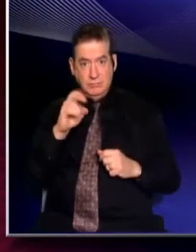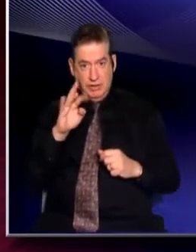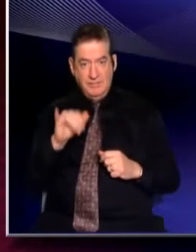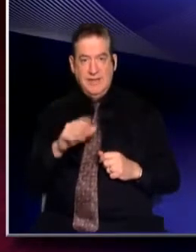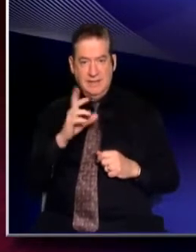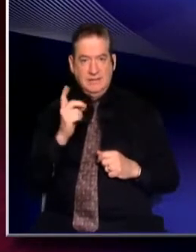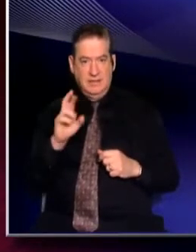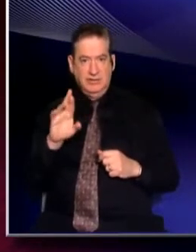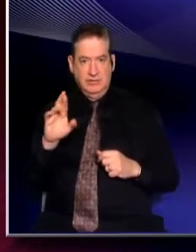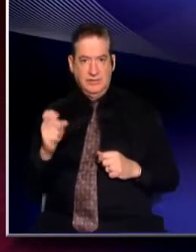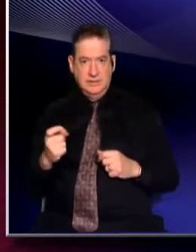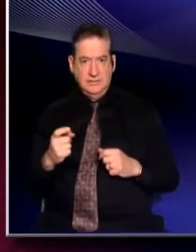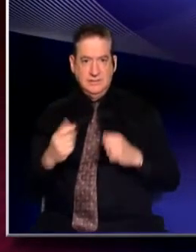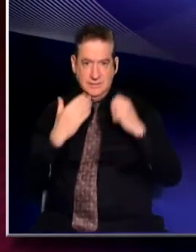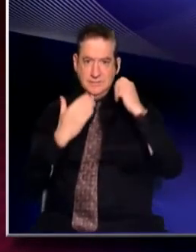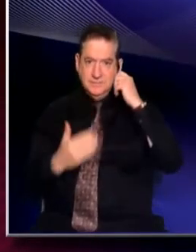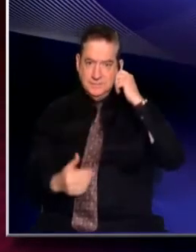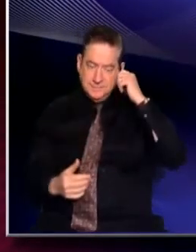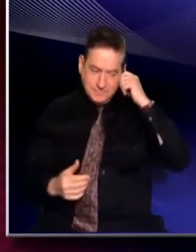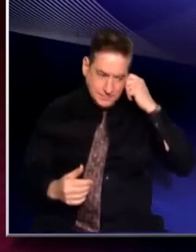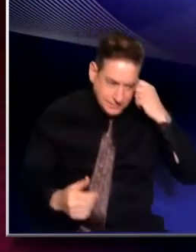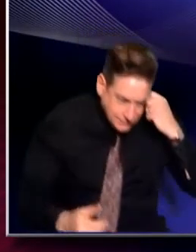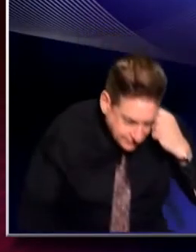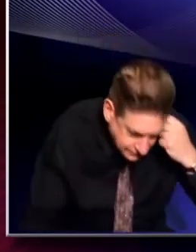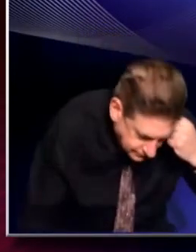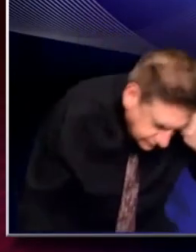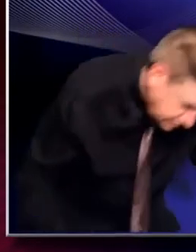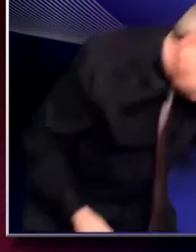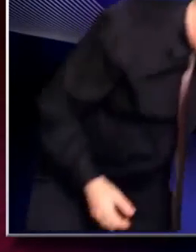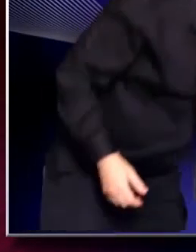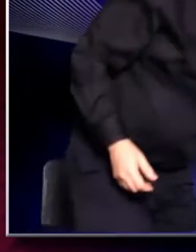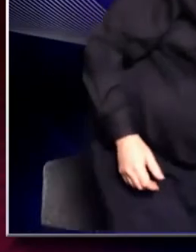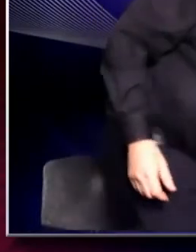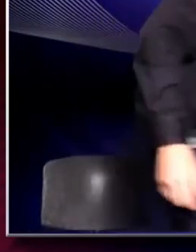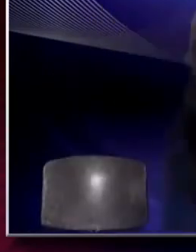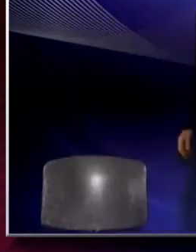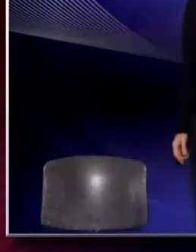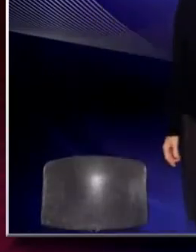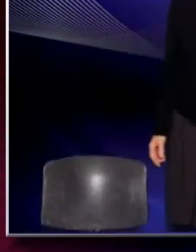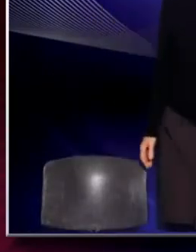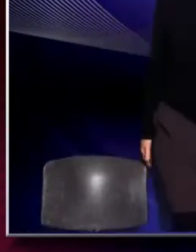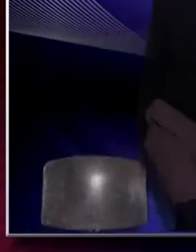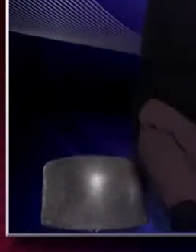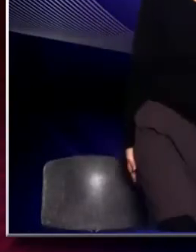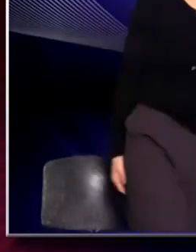Rex. Thank you. Any other questions or comments?